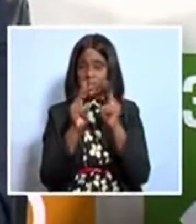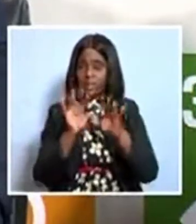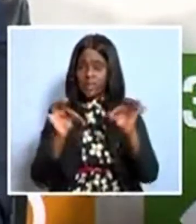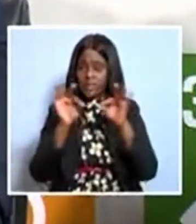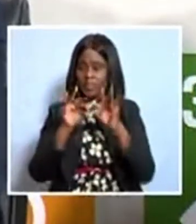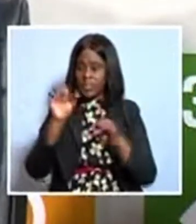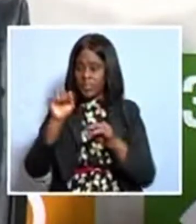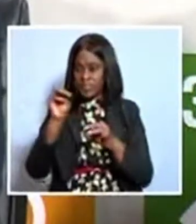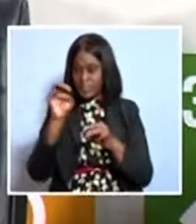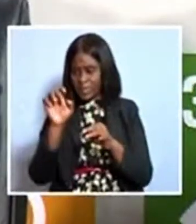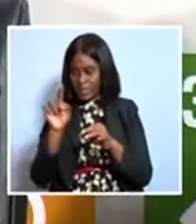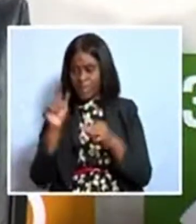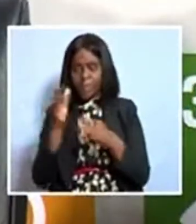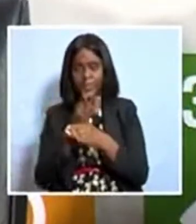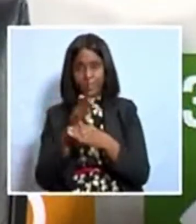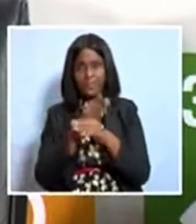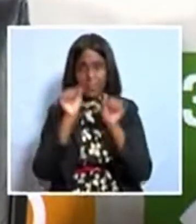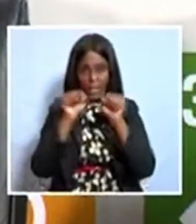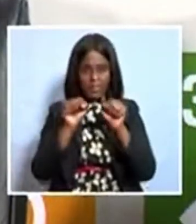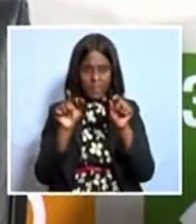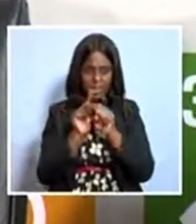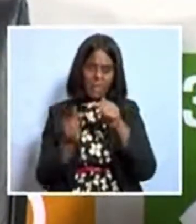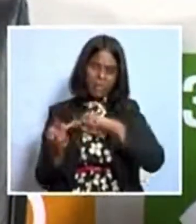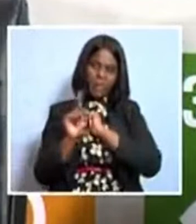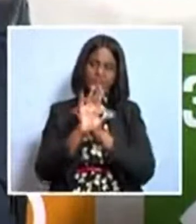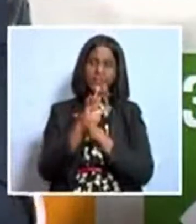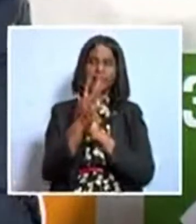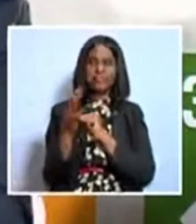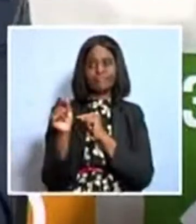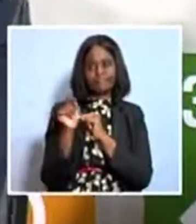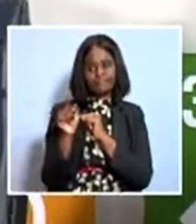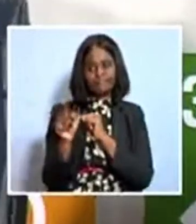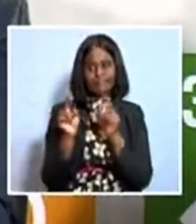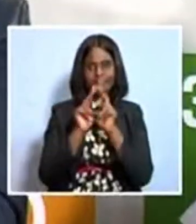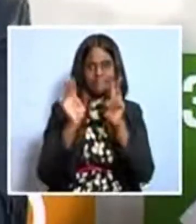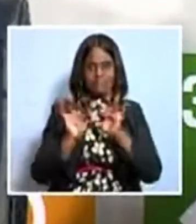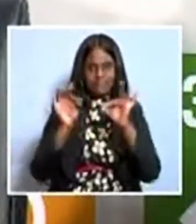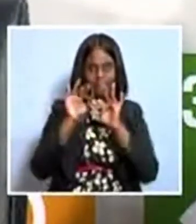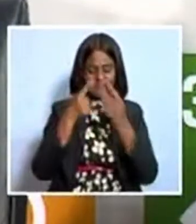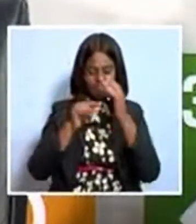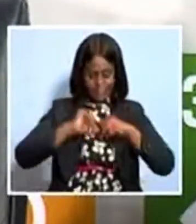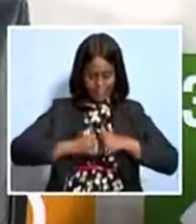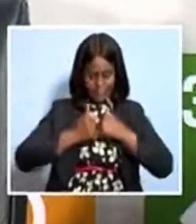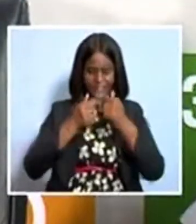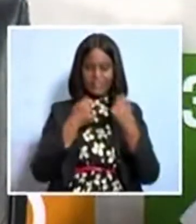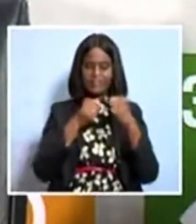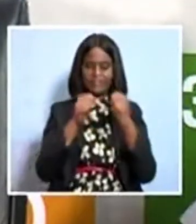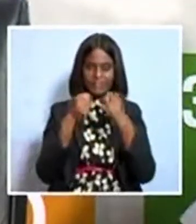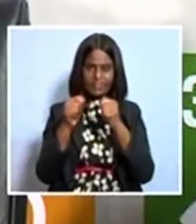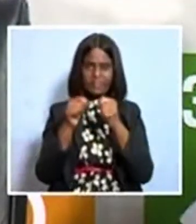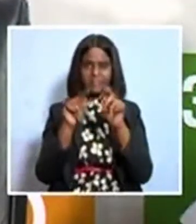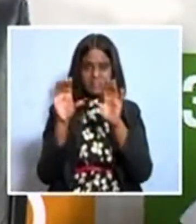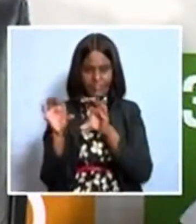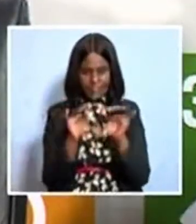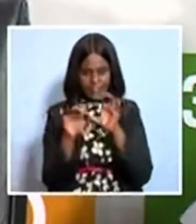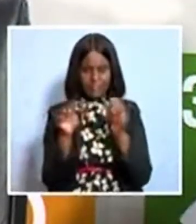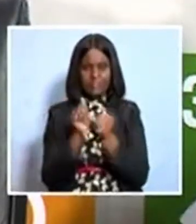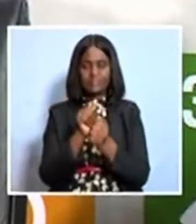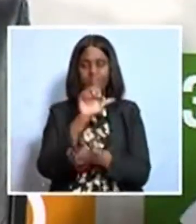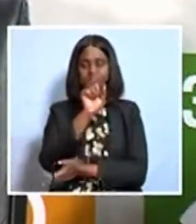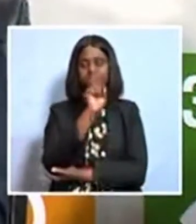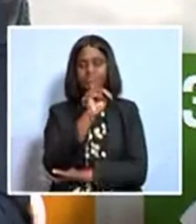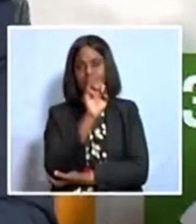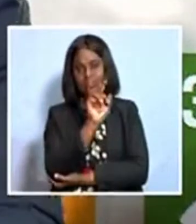do business if the market is able to get their products. So that is essentially what we try to do with SMEs. Okay.